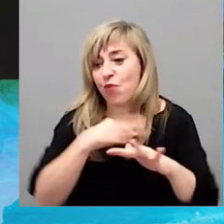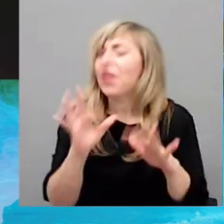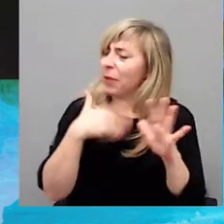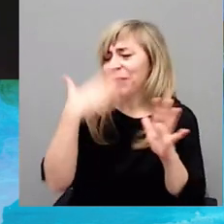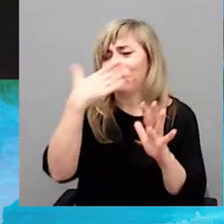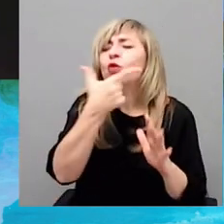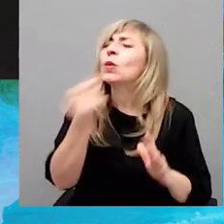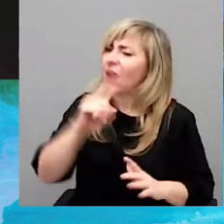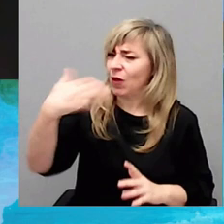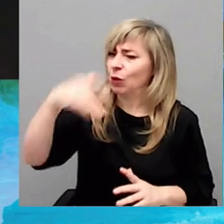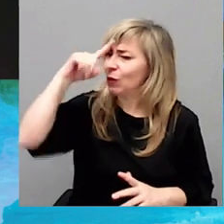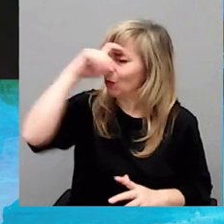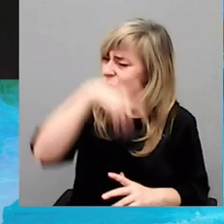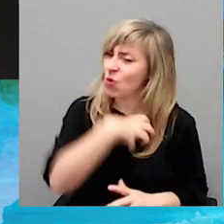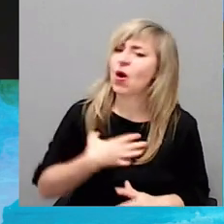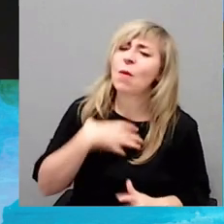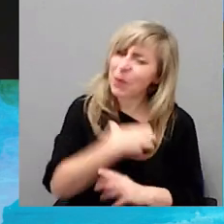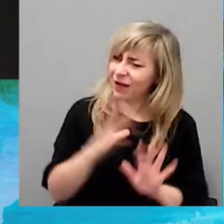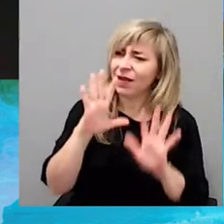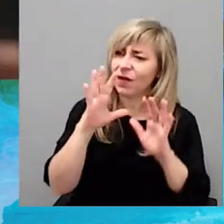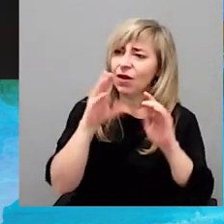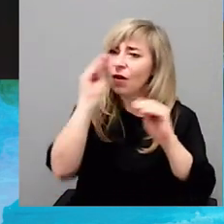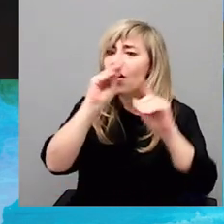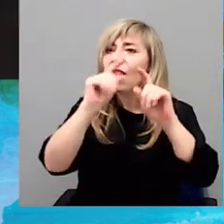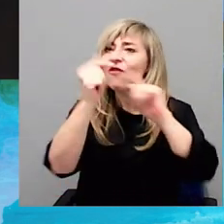receive funding.